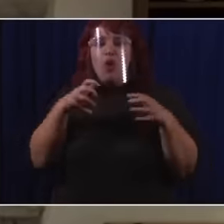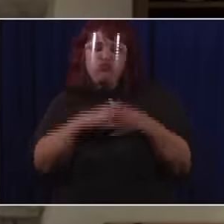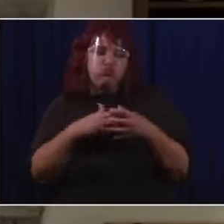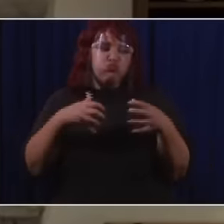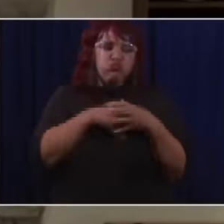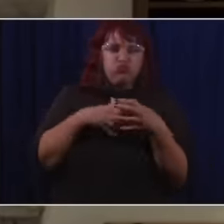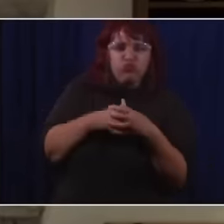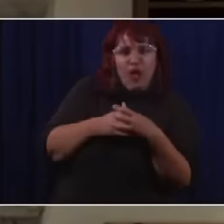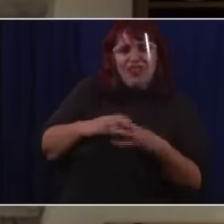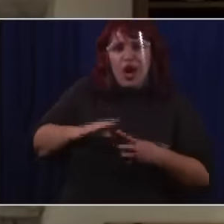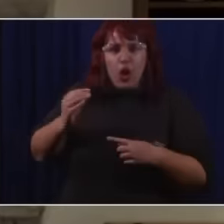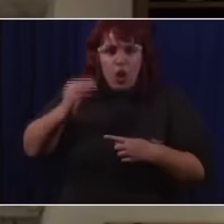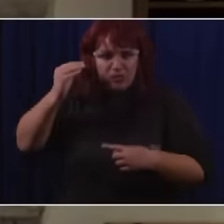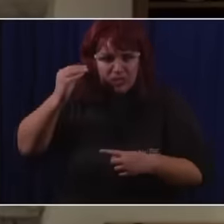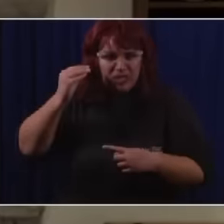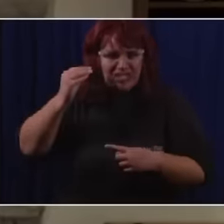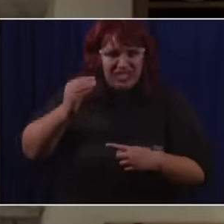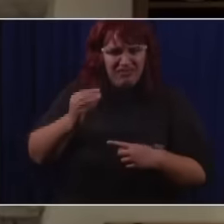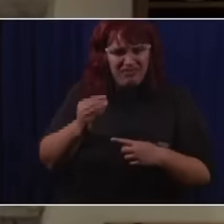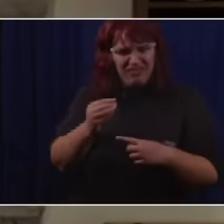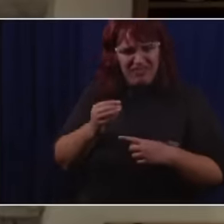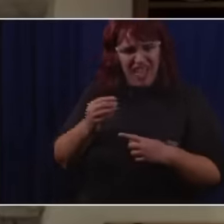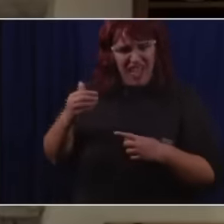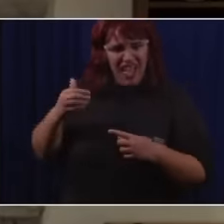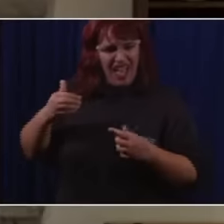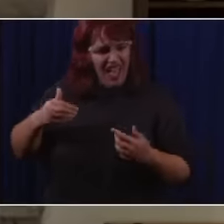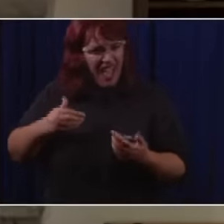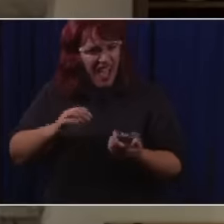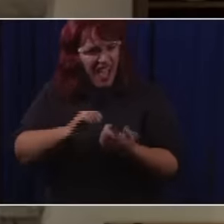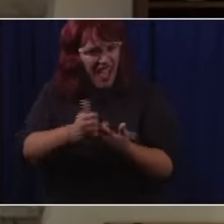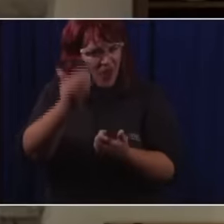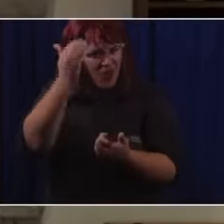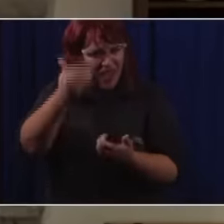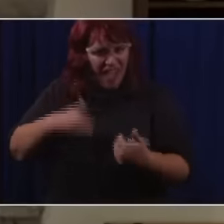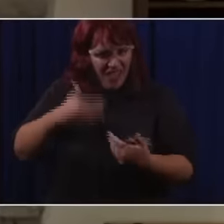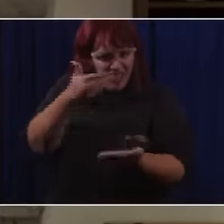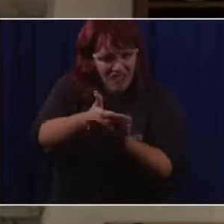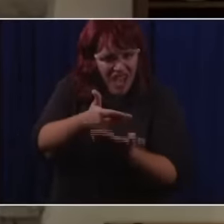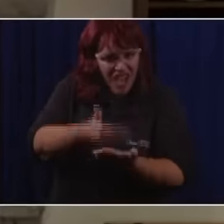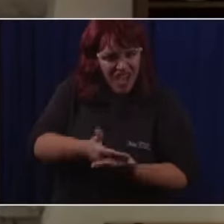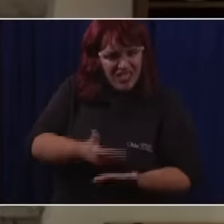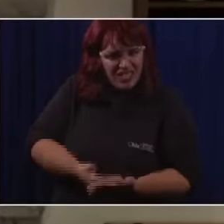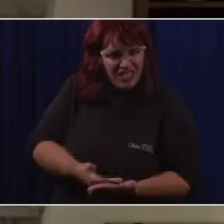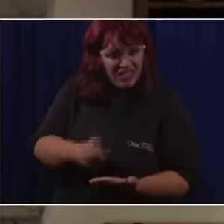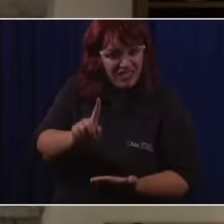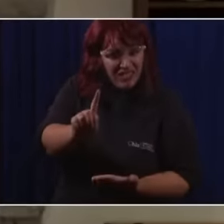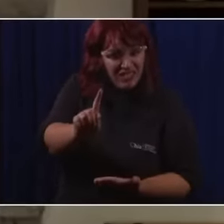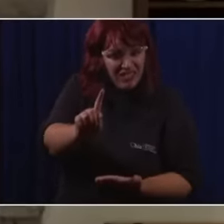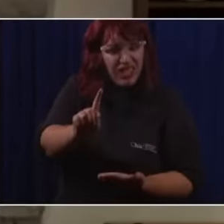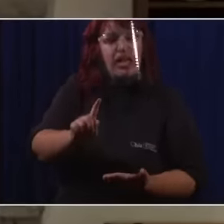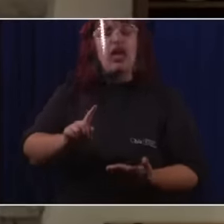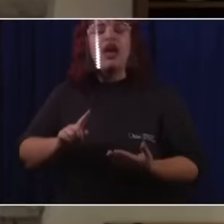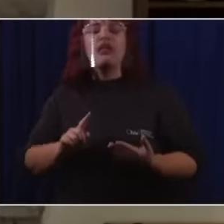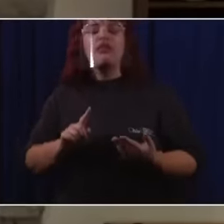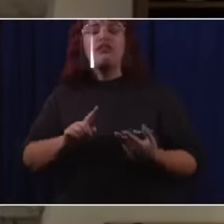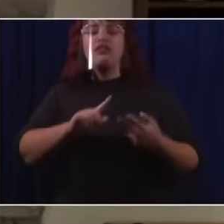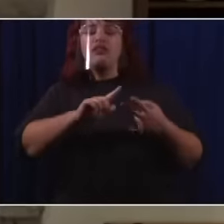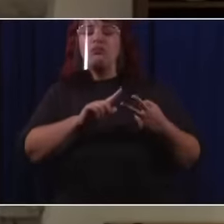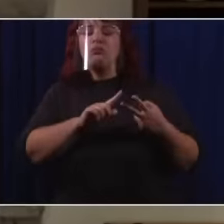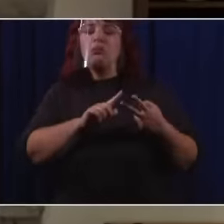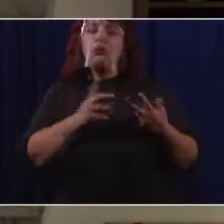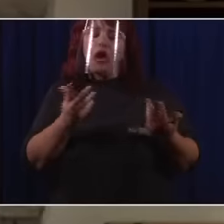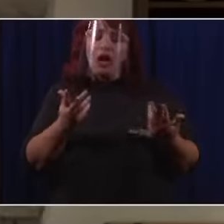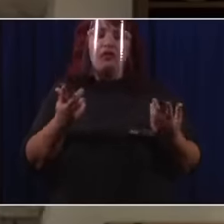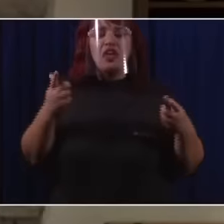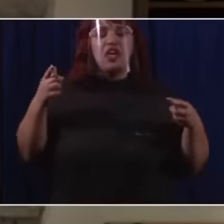that? And also, given the trajectory of Ohio's numbers, what are the risks of having 3 to 4